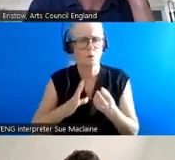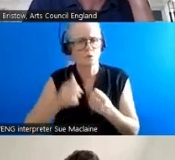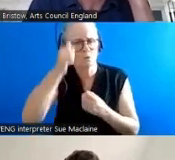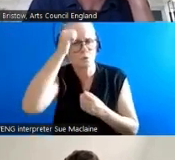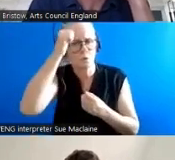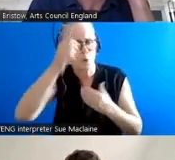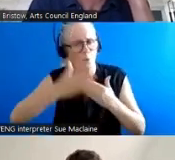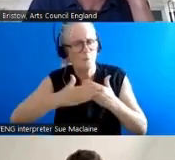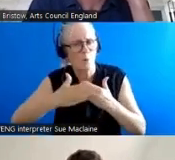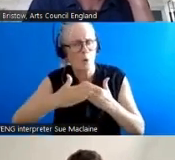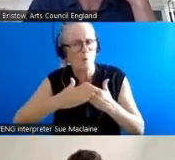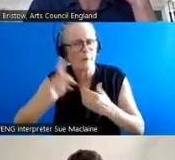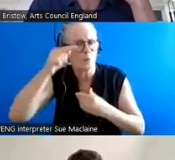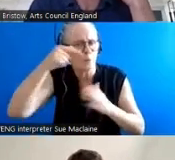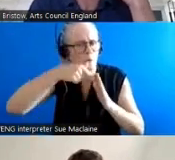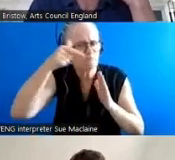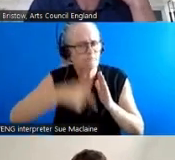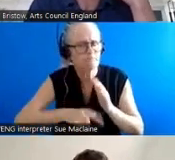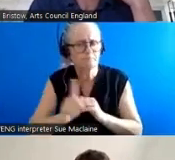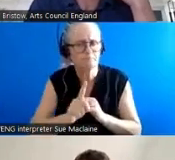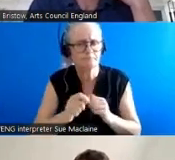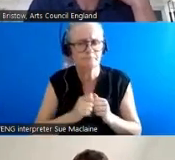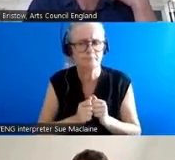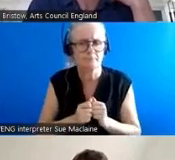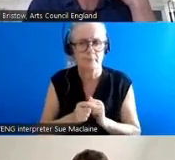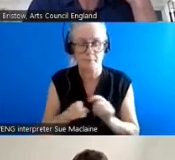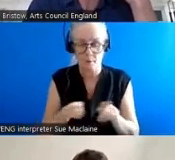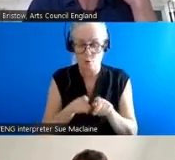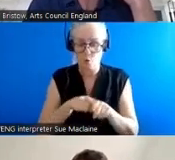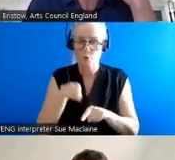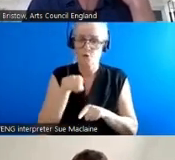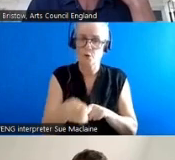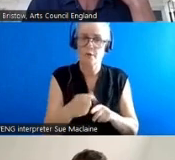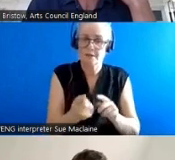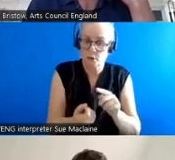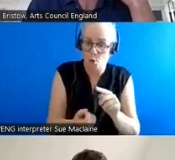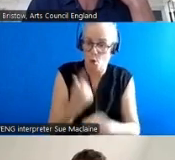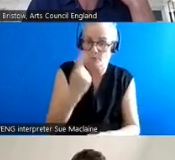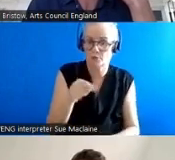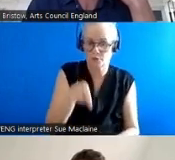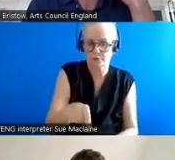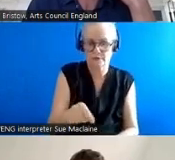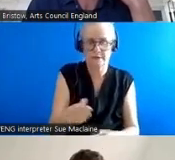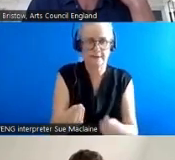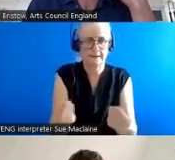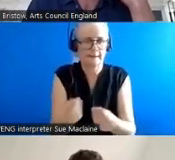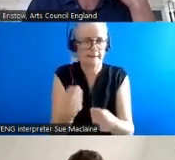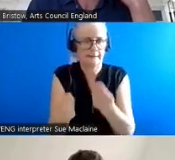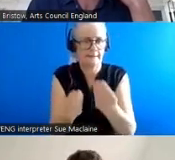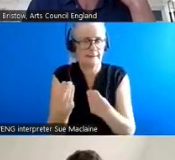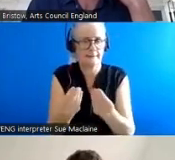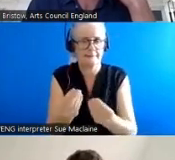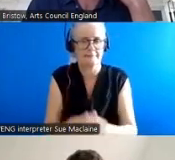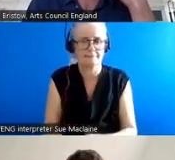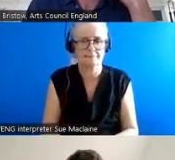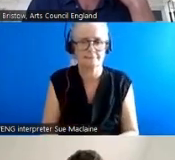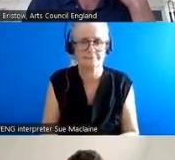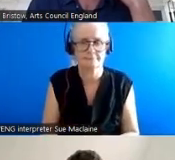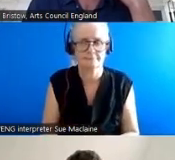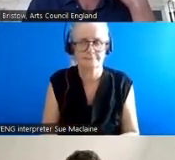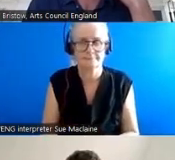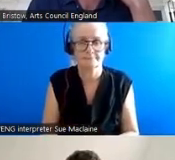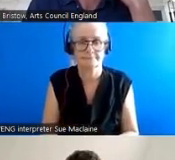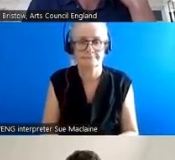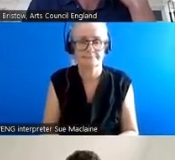we're also keen to hear from you about how we make the most of this opportunity. You don't get the chance very often to rewire the system to make it